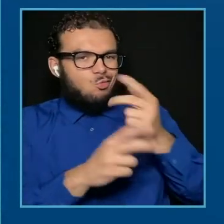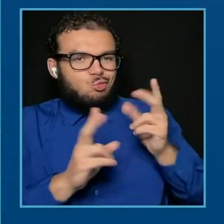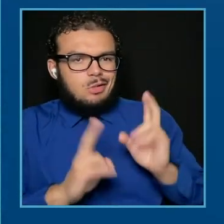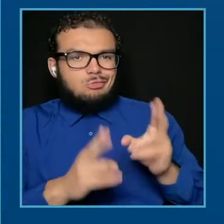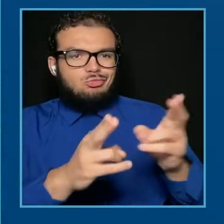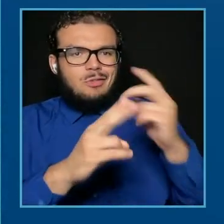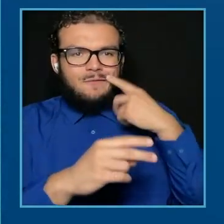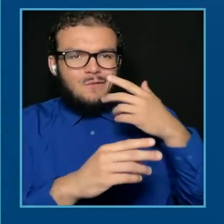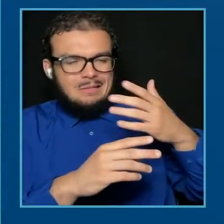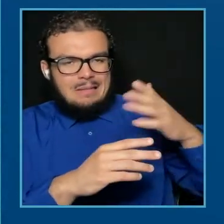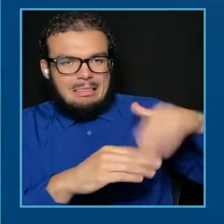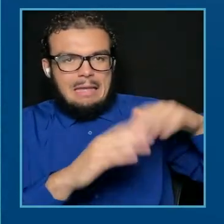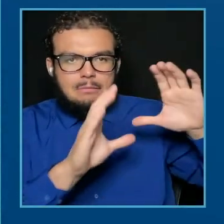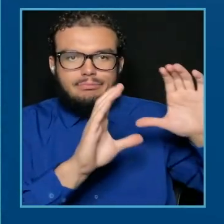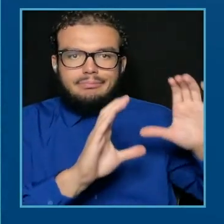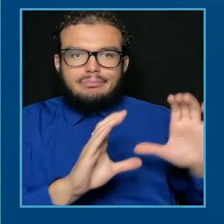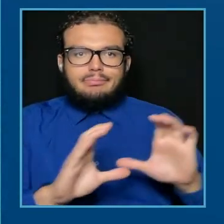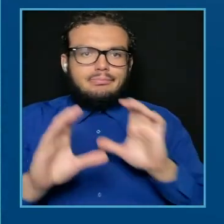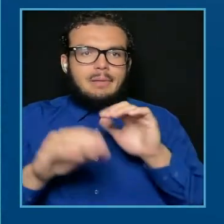of the night. And so